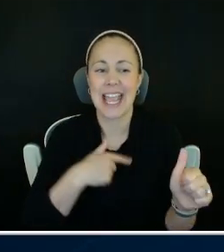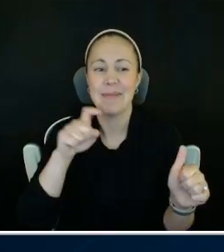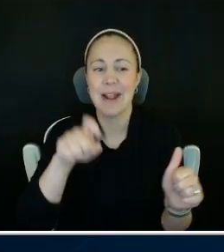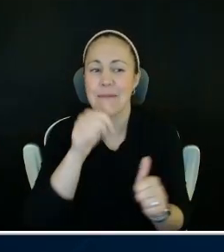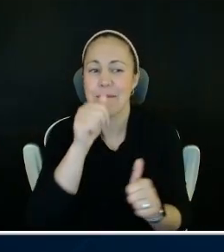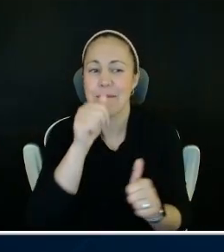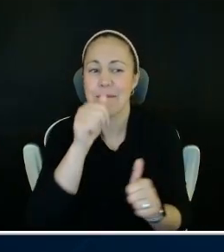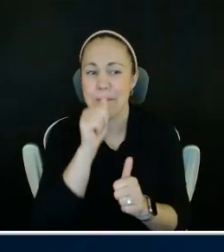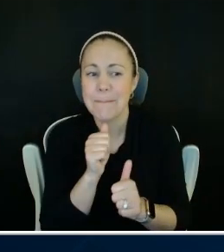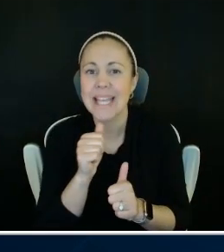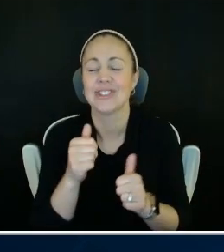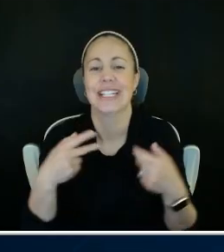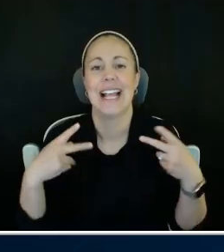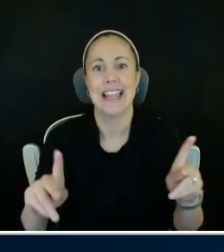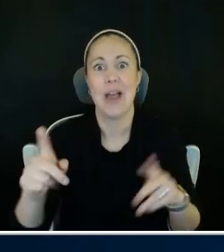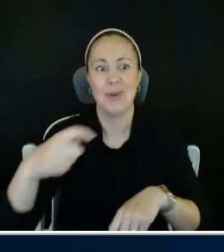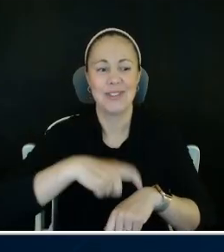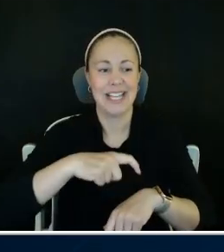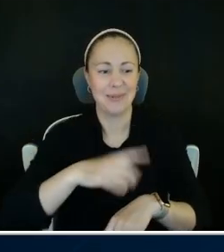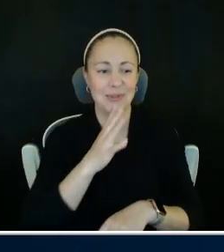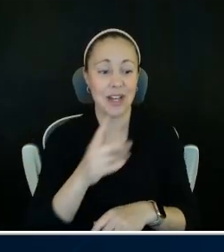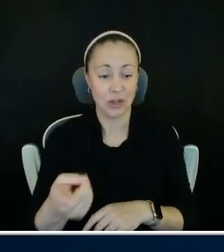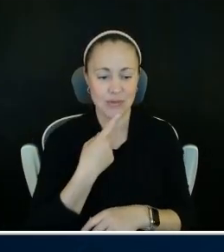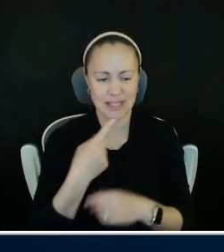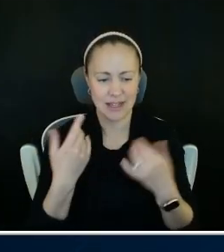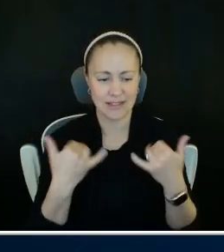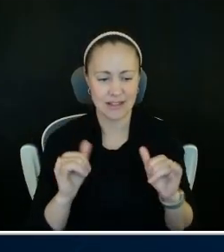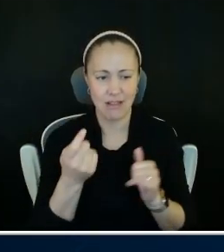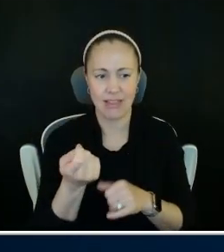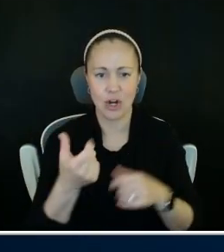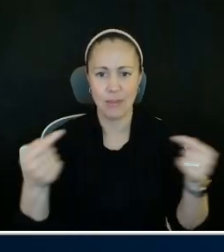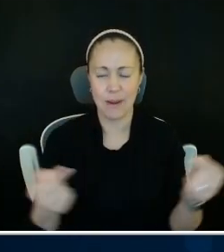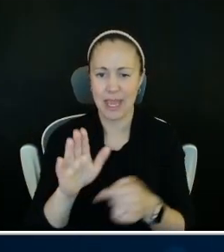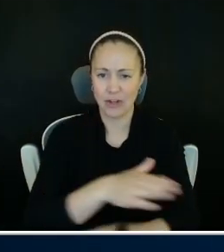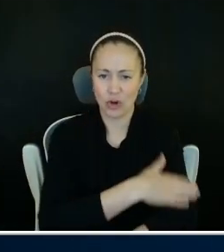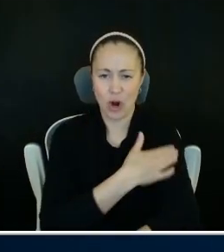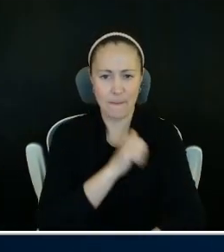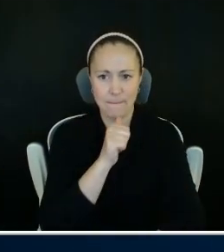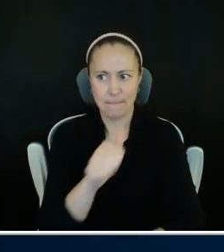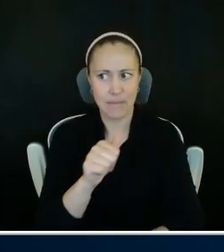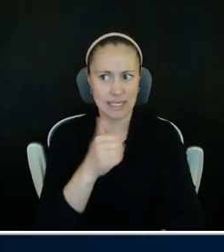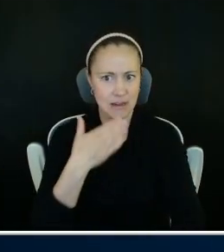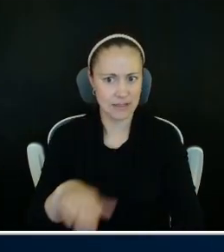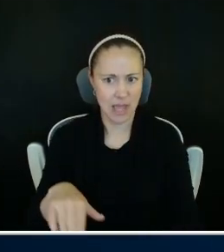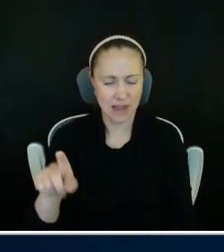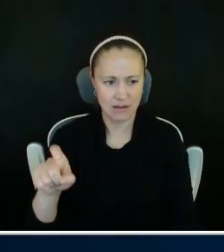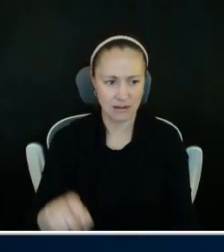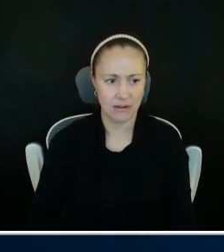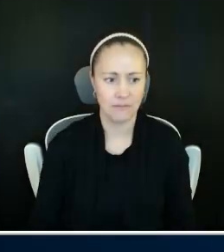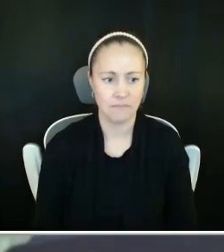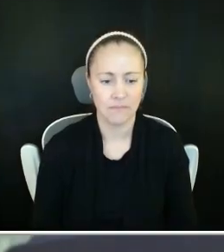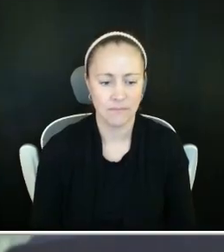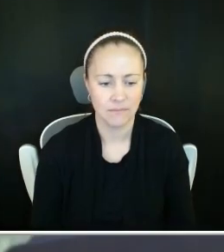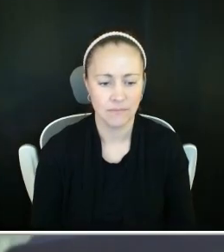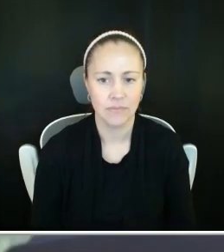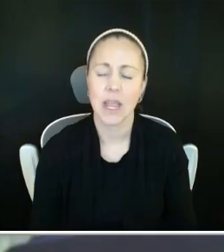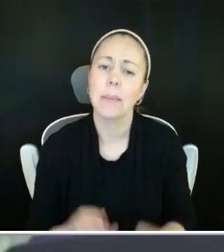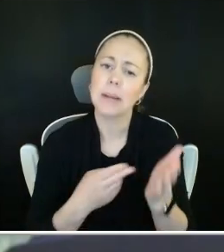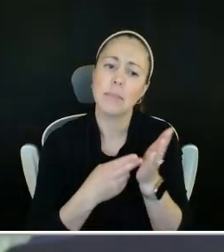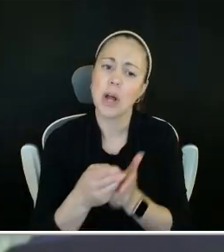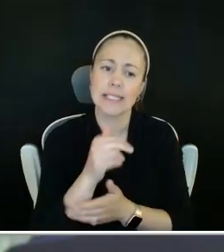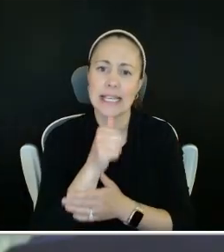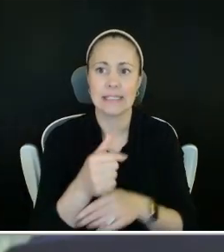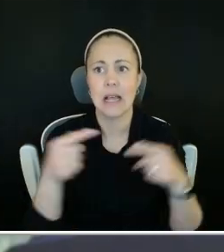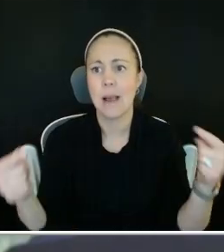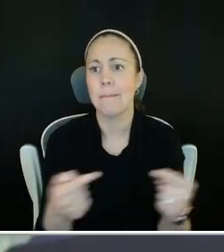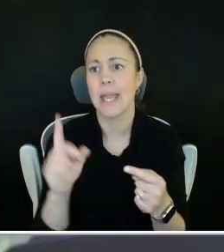You were saying you still have a little pain in your arm, but it's not as bad? Honestly, it's not pain. It's more like just aches and